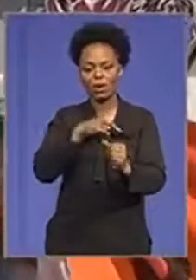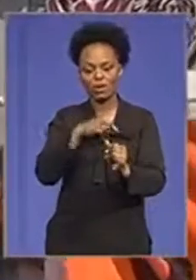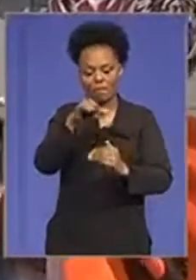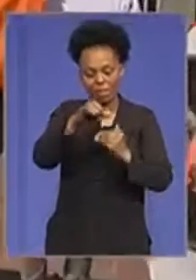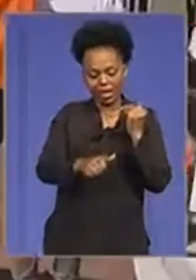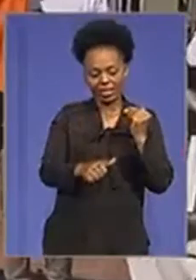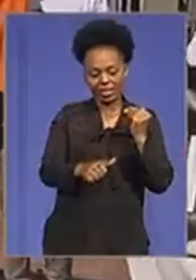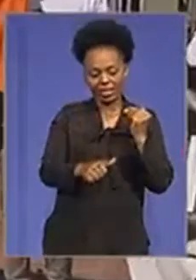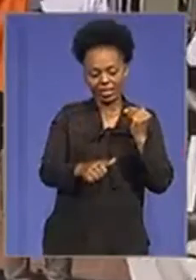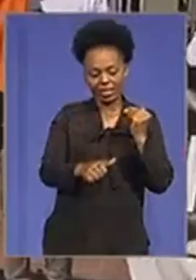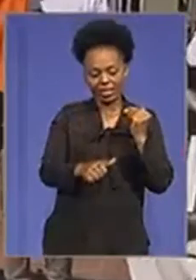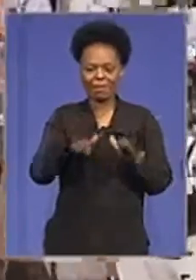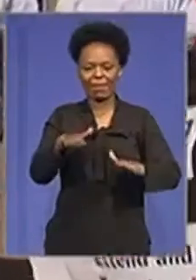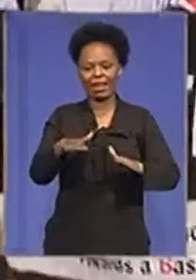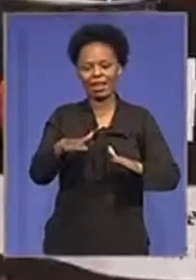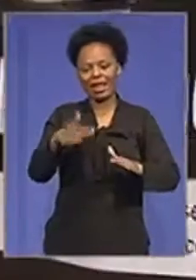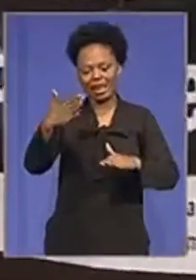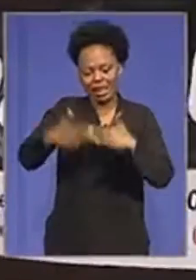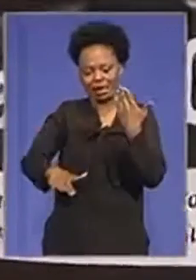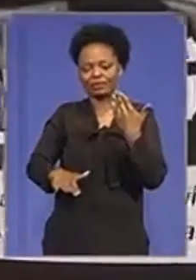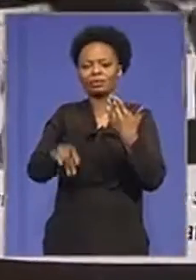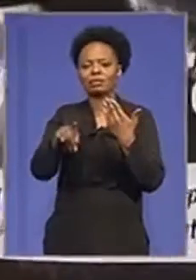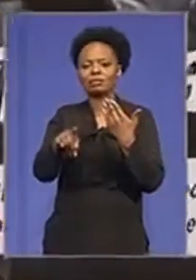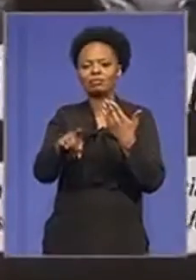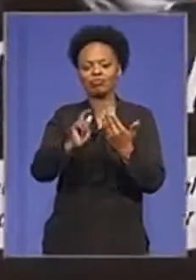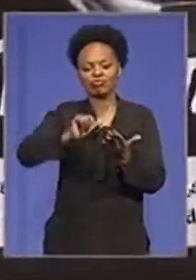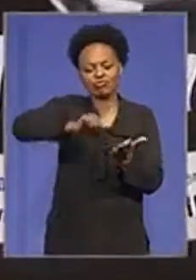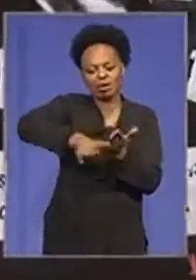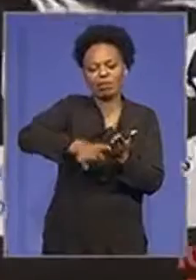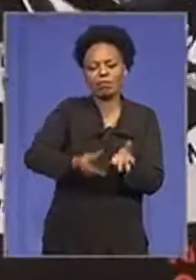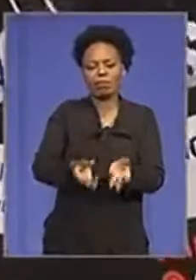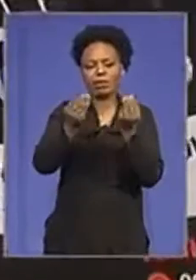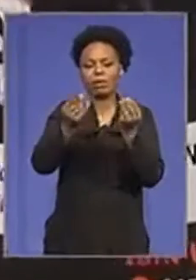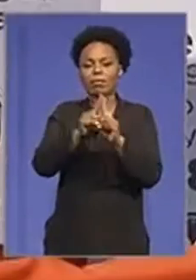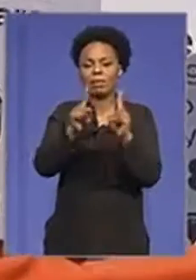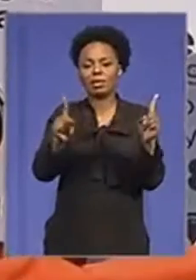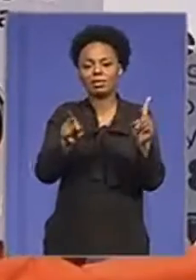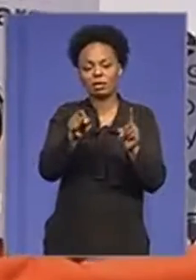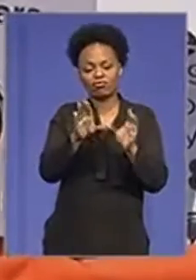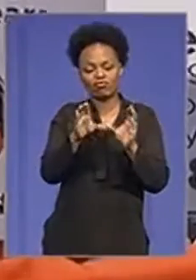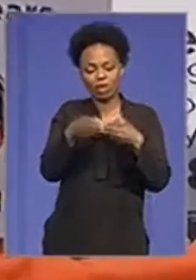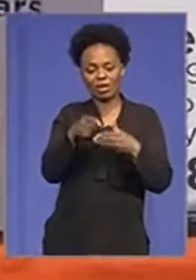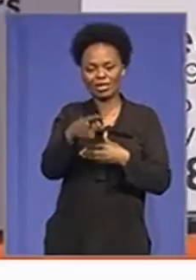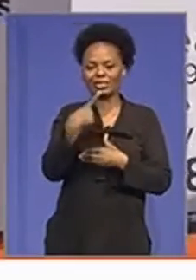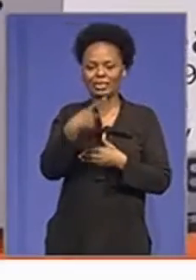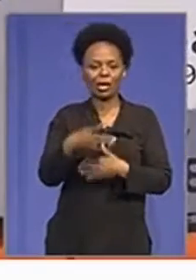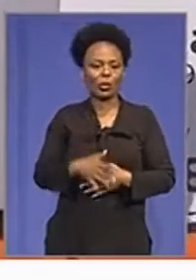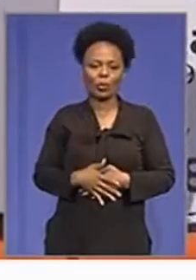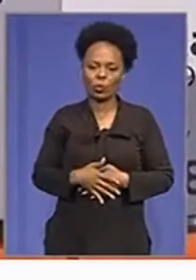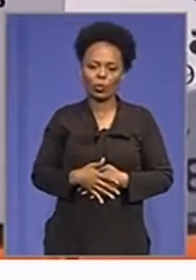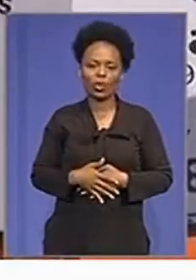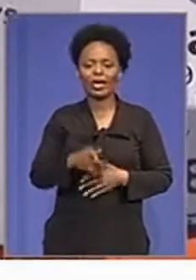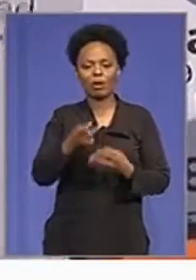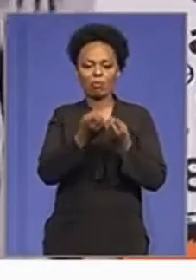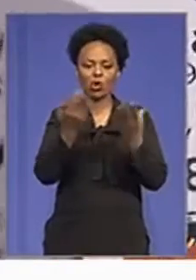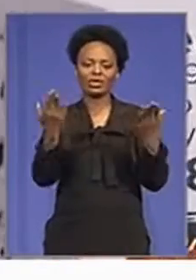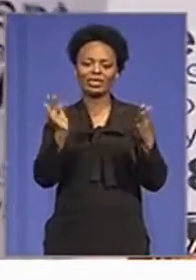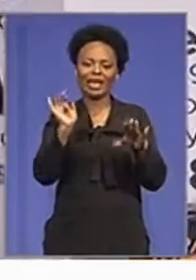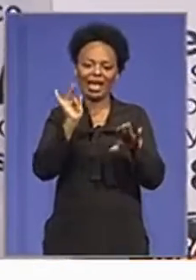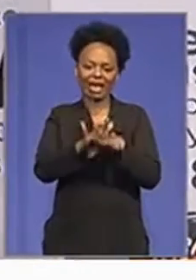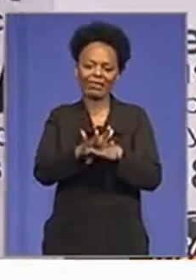wela. Fela mokgatlho wa Black Sash wa re seo se tlile go ama batho ba le bantsi. It will be a disaster if this